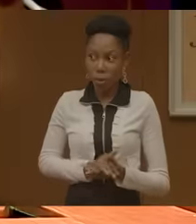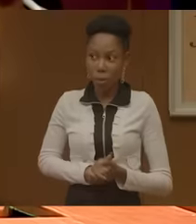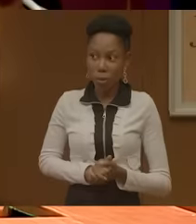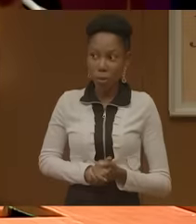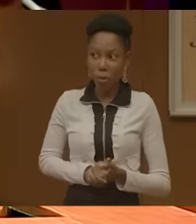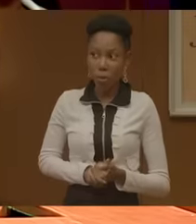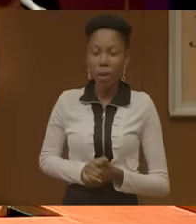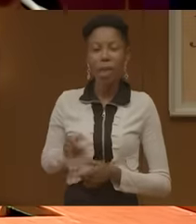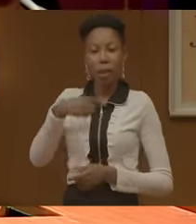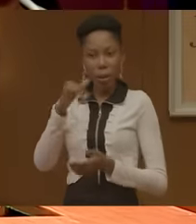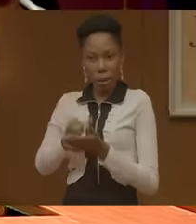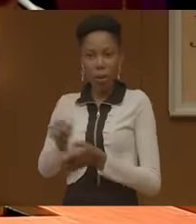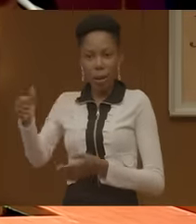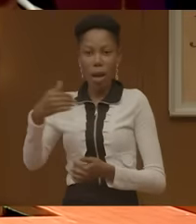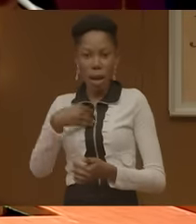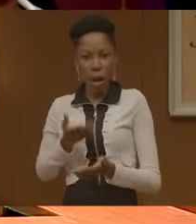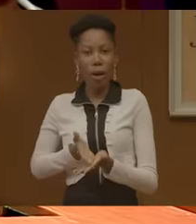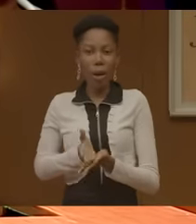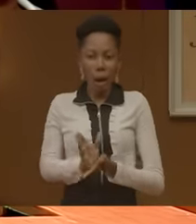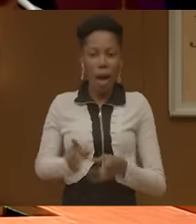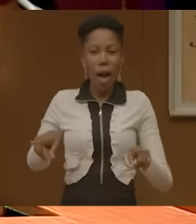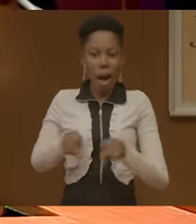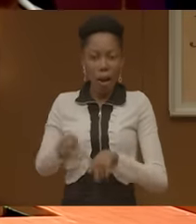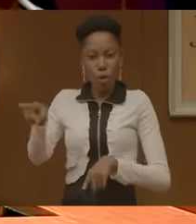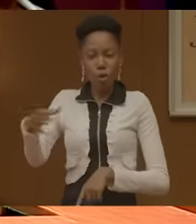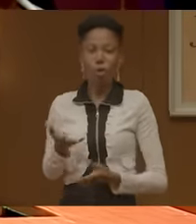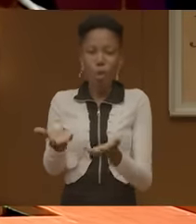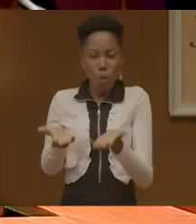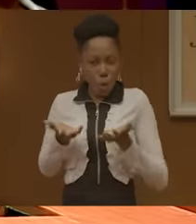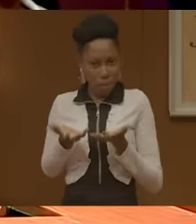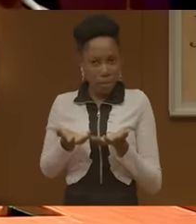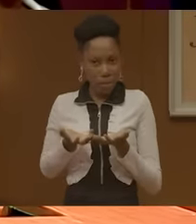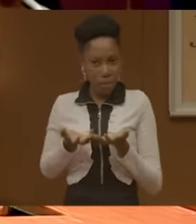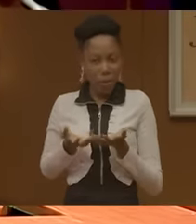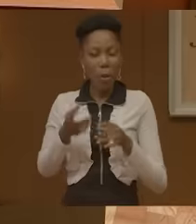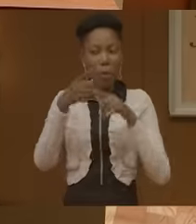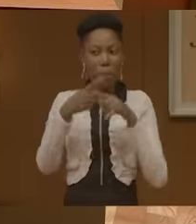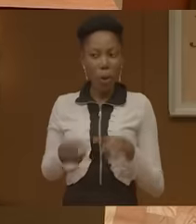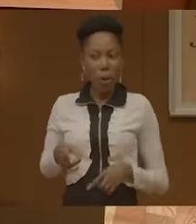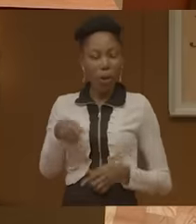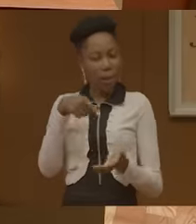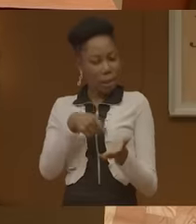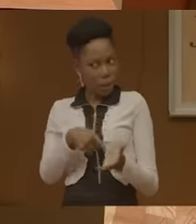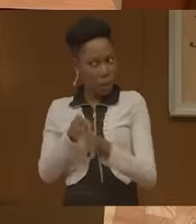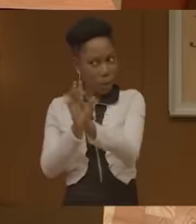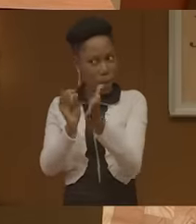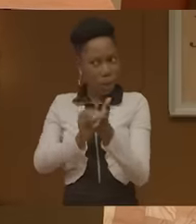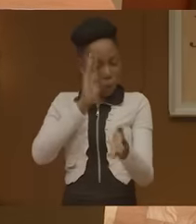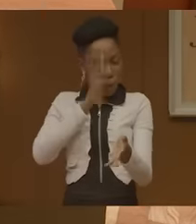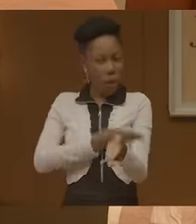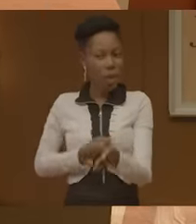right to beat them as I like if they misbehave. But this one, I can't even